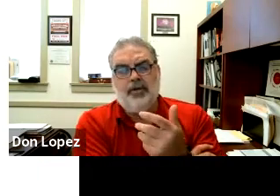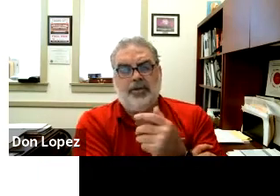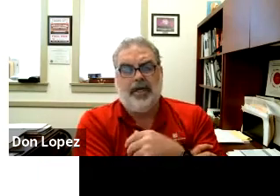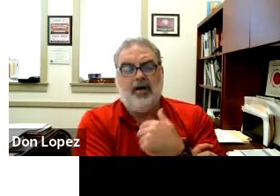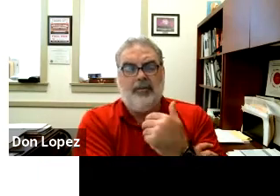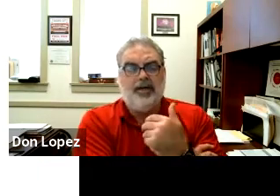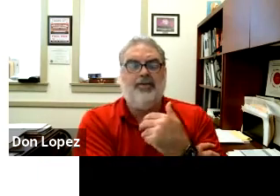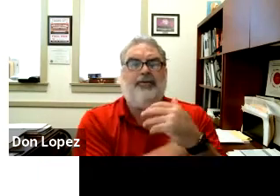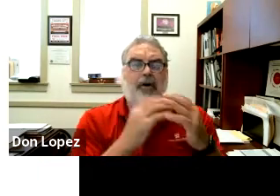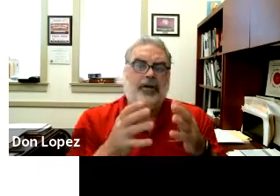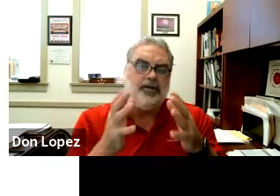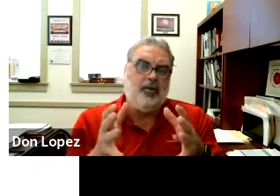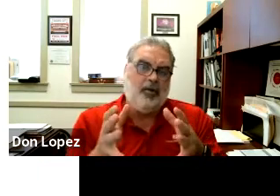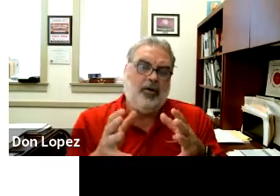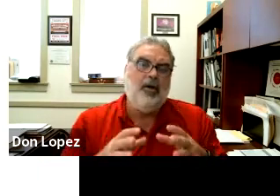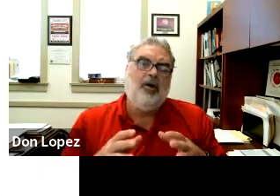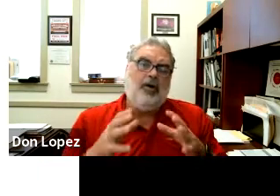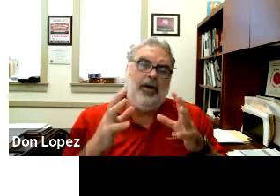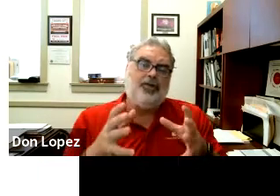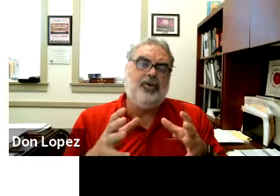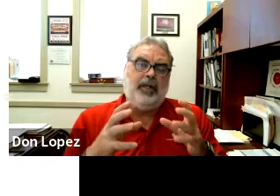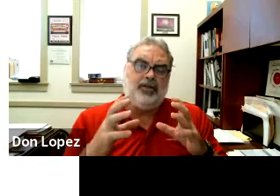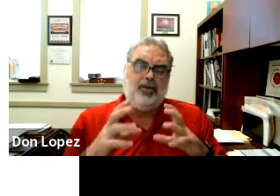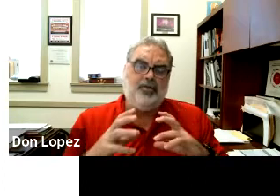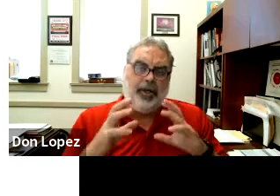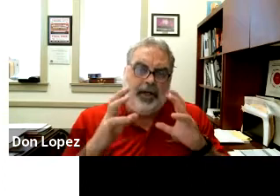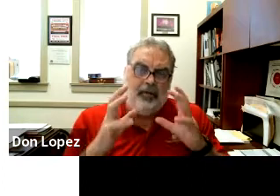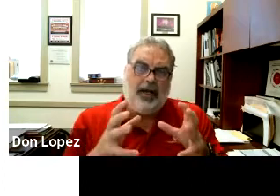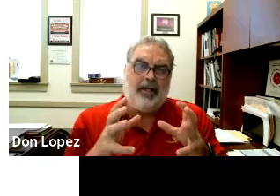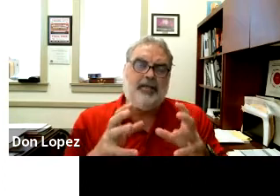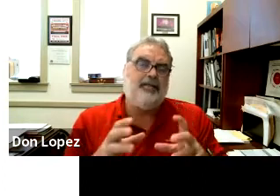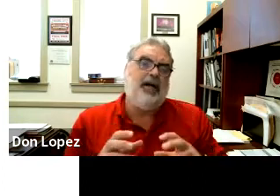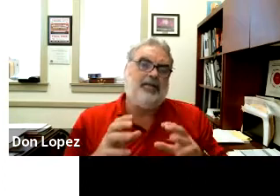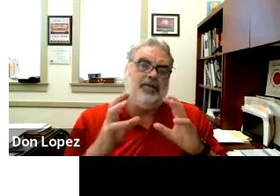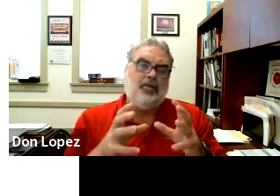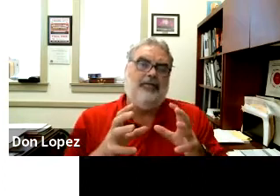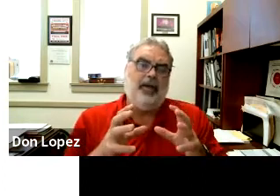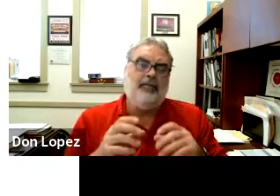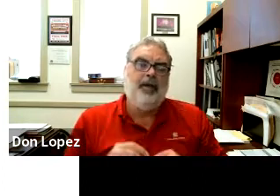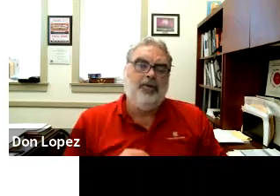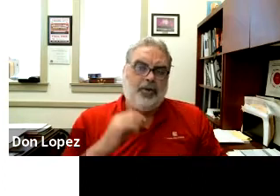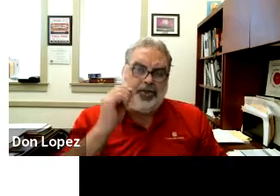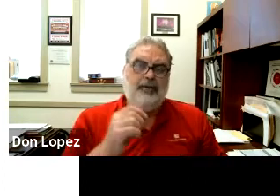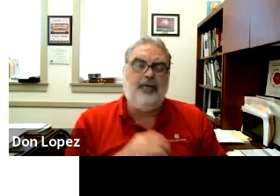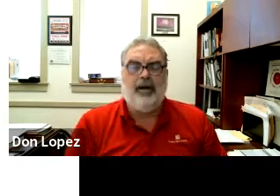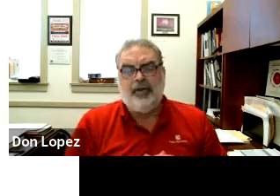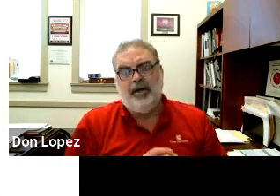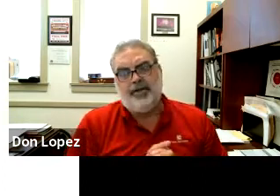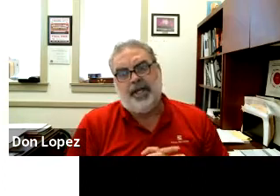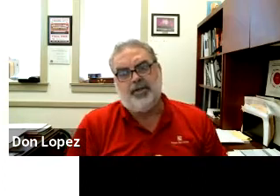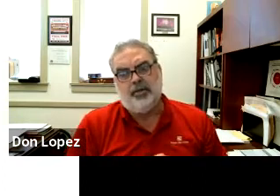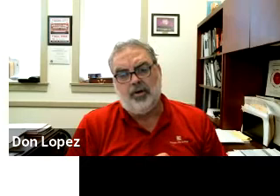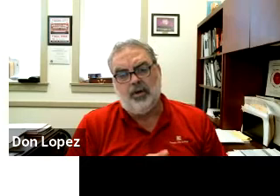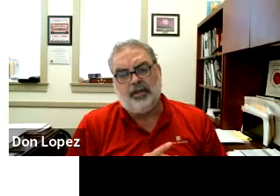trying to do was to help us to focus more on ensuring that students were getting the right kinds of classes in order for them to achieve whatever